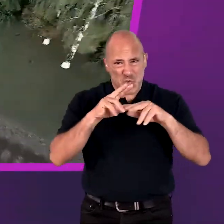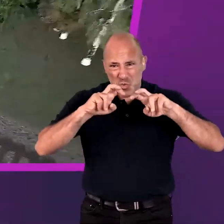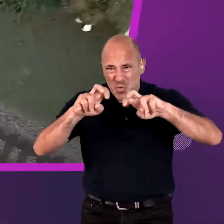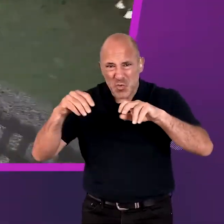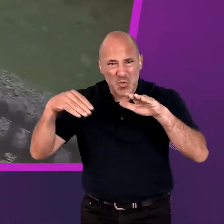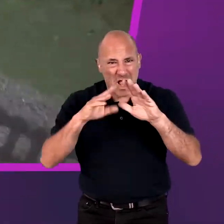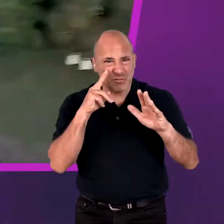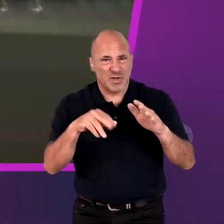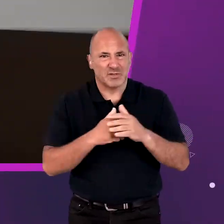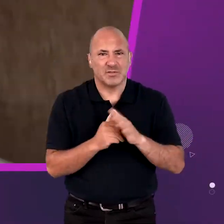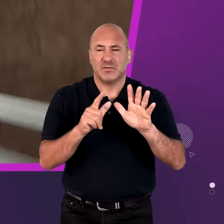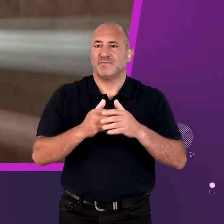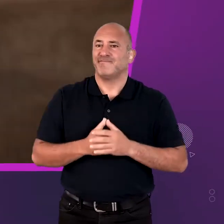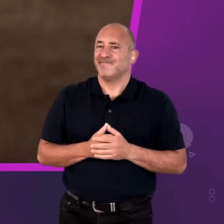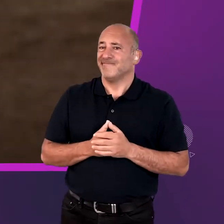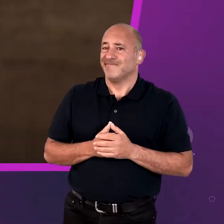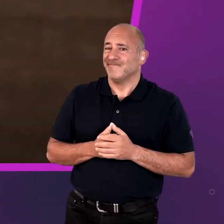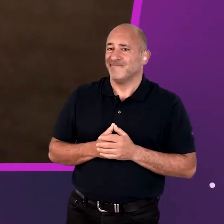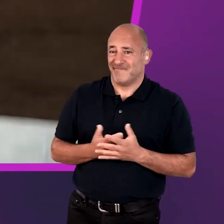an essential undertaking.